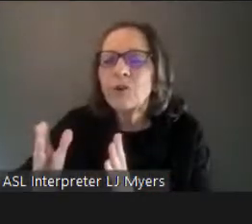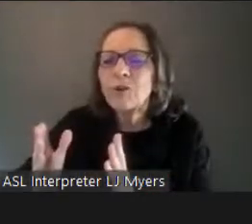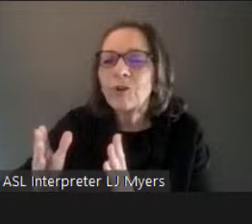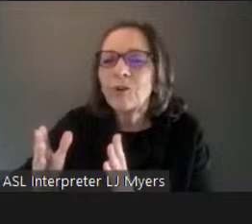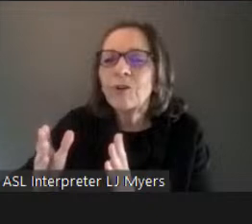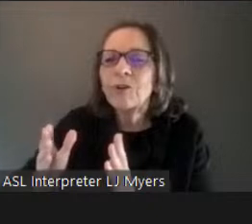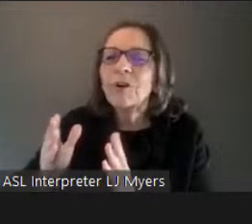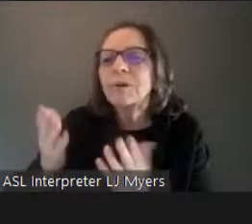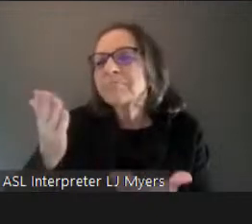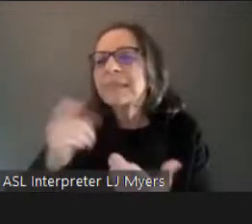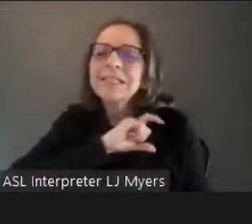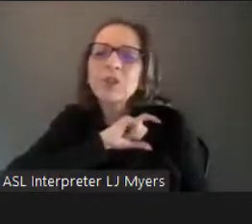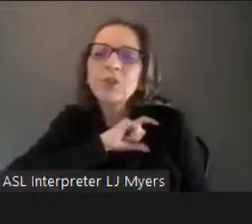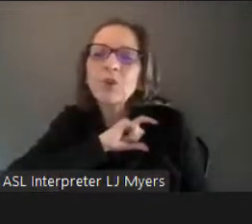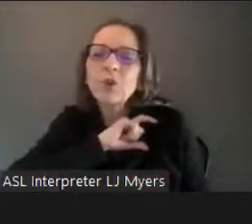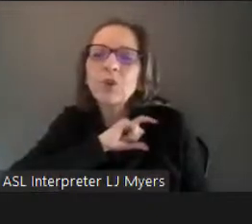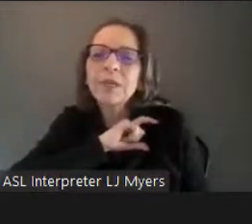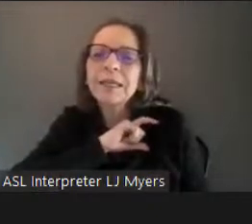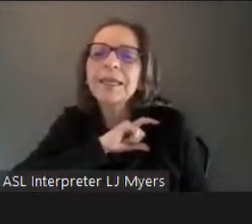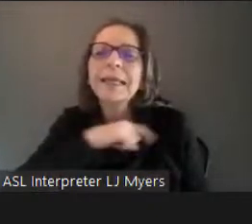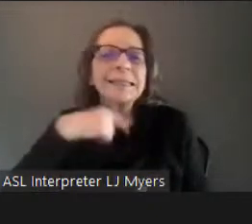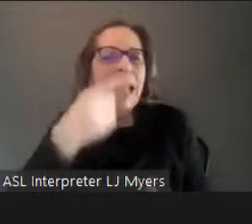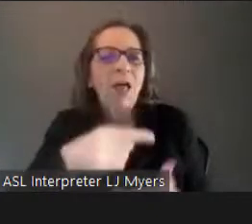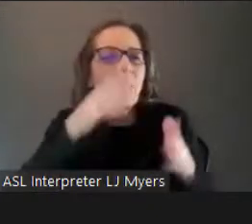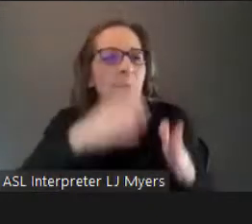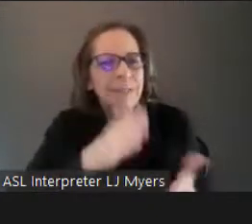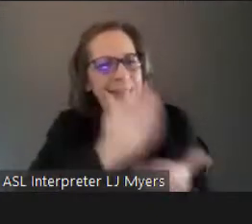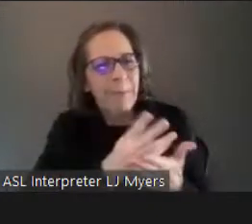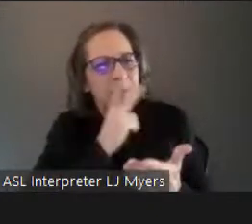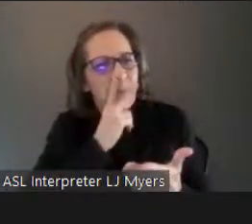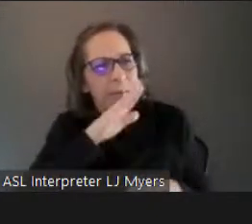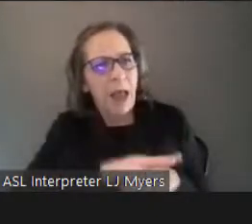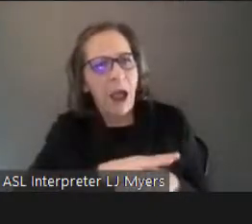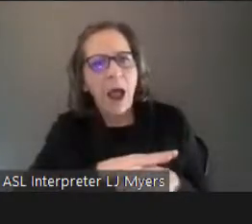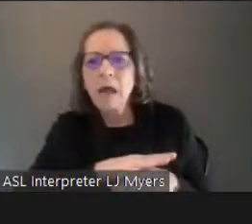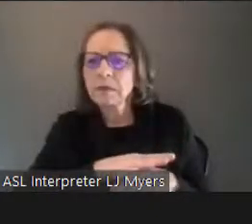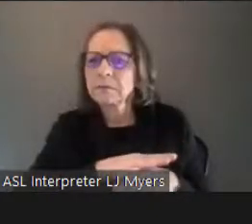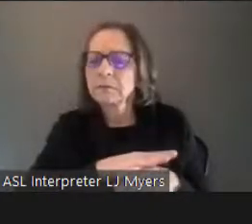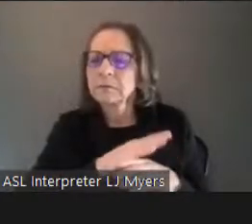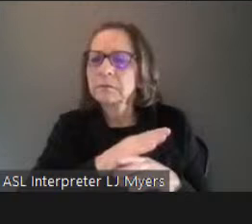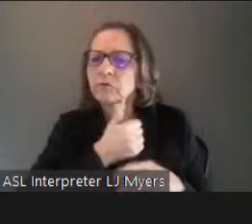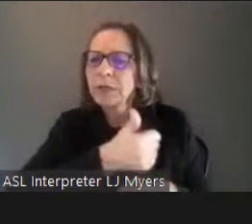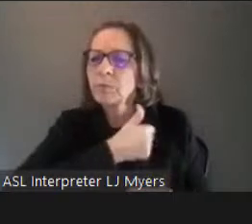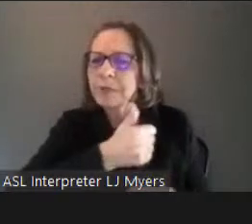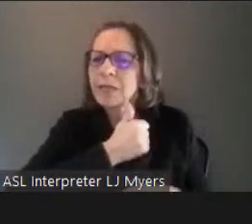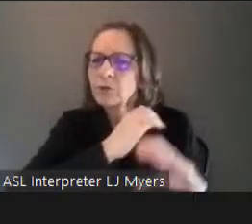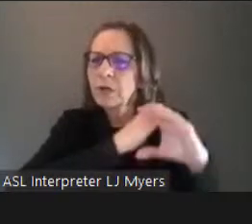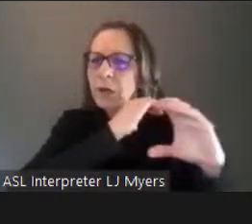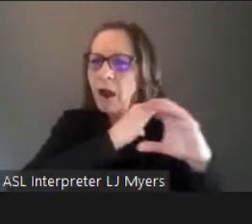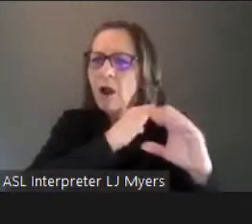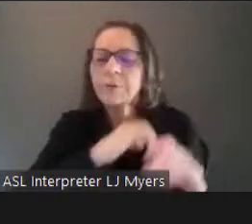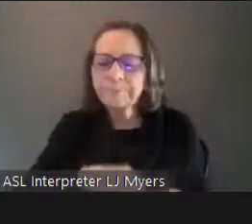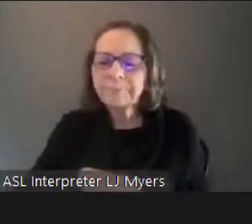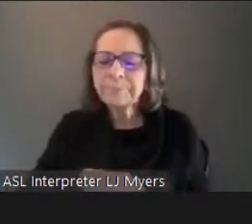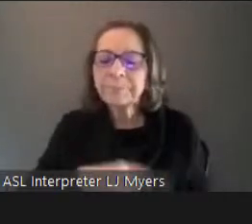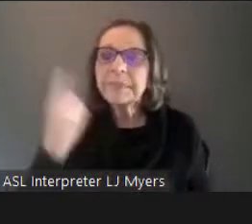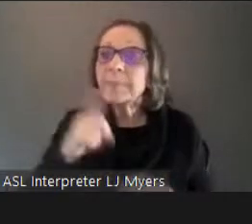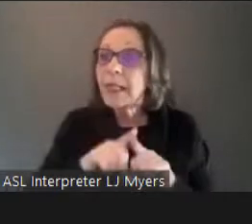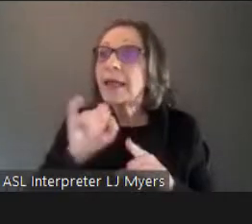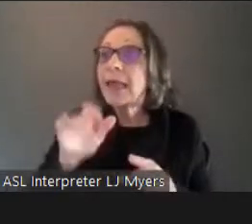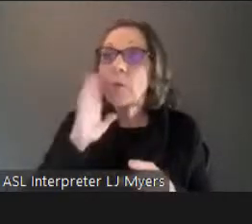station security and get the person to stop smoking, for example. I think that something along those lines would be